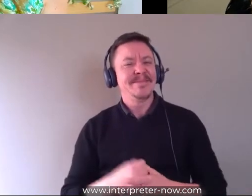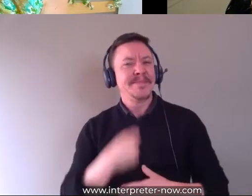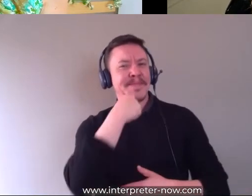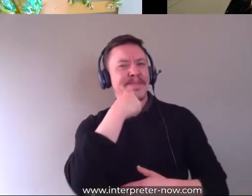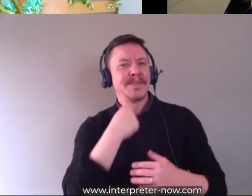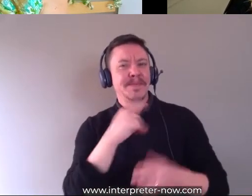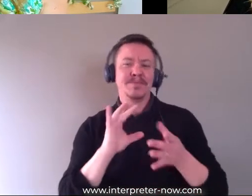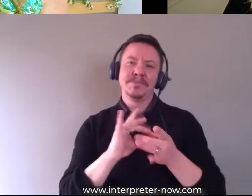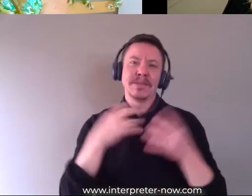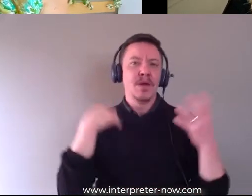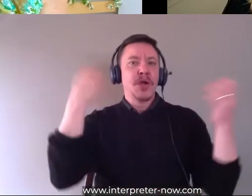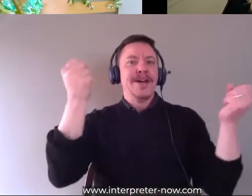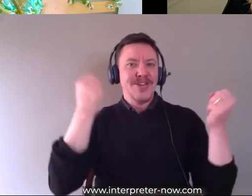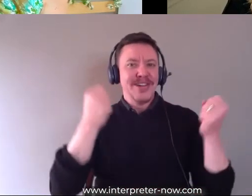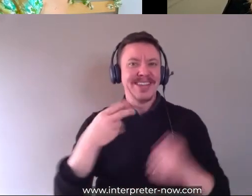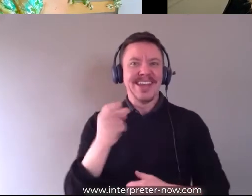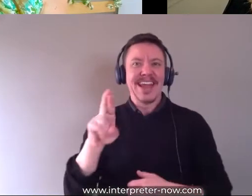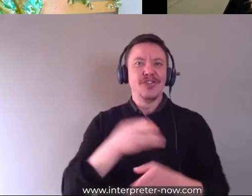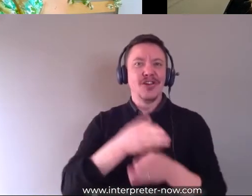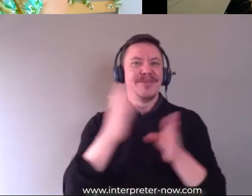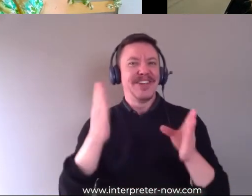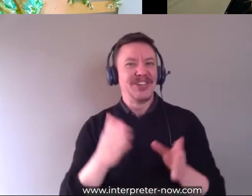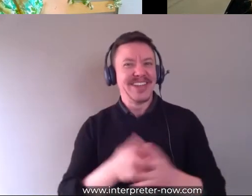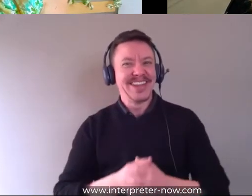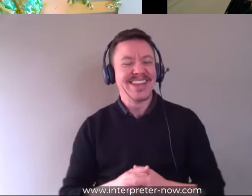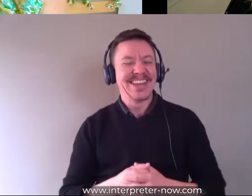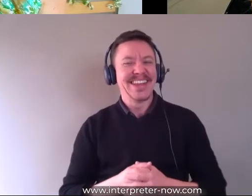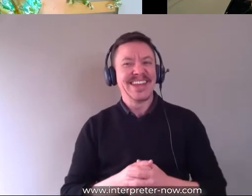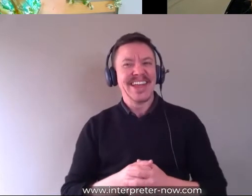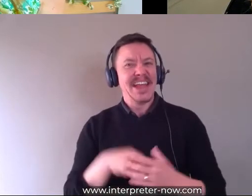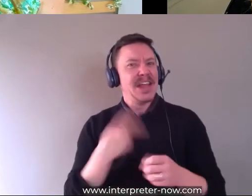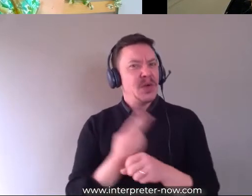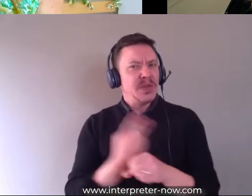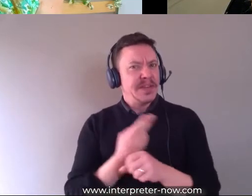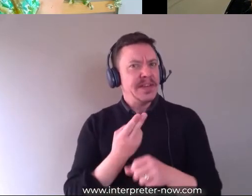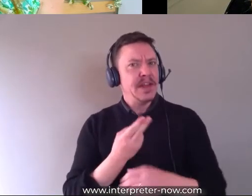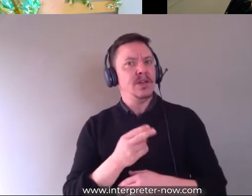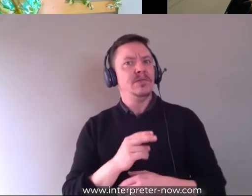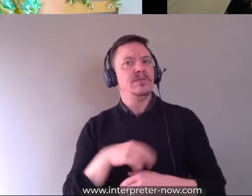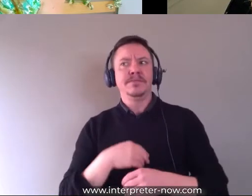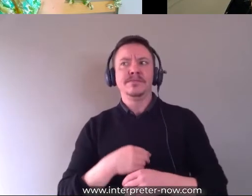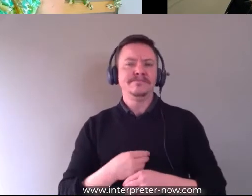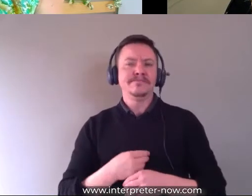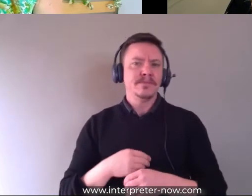recovering HR professional, and I think you still use a lot of your people and culture skills. And